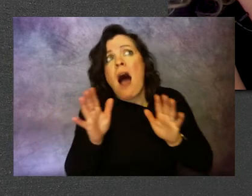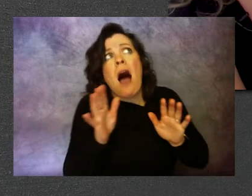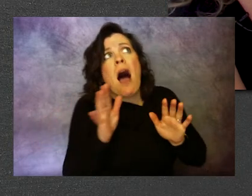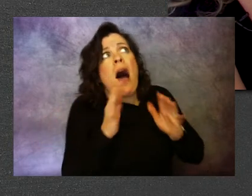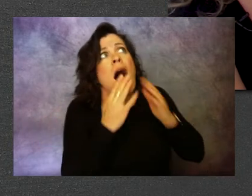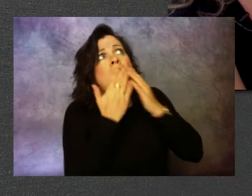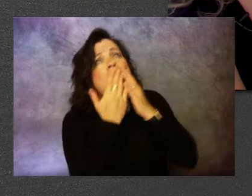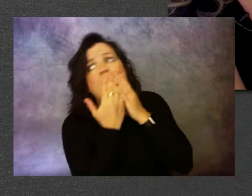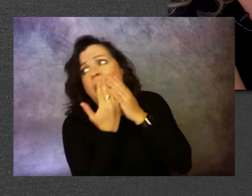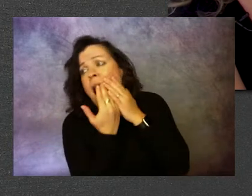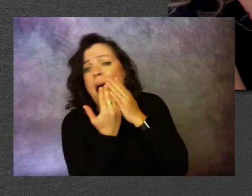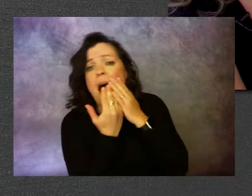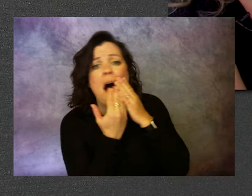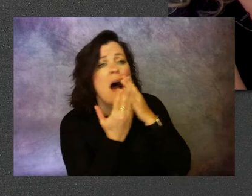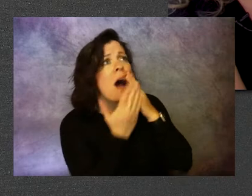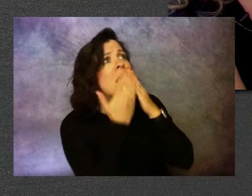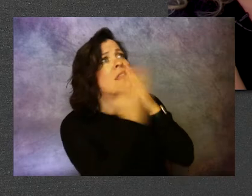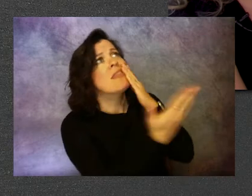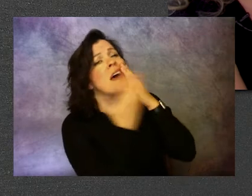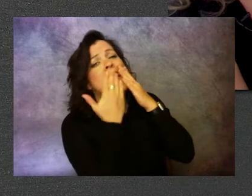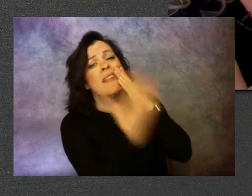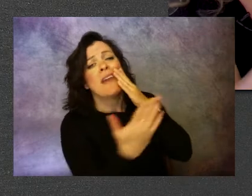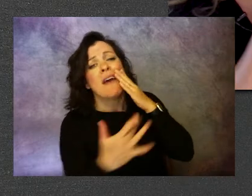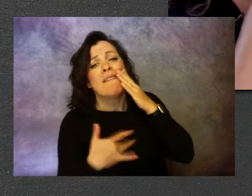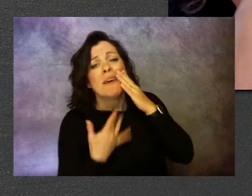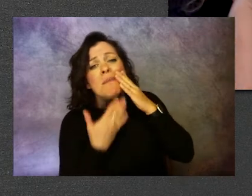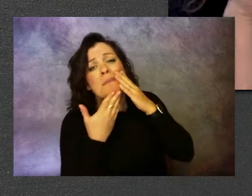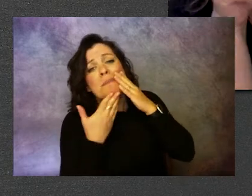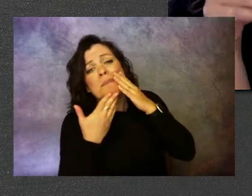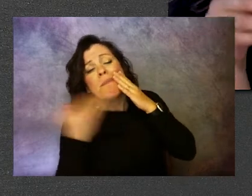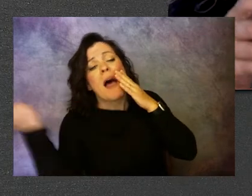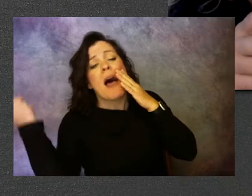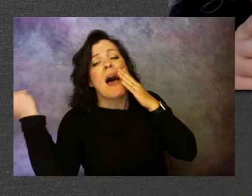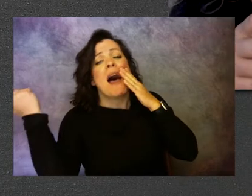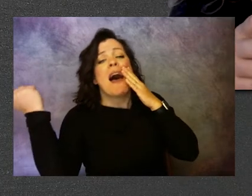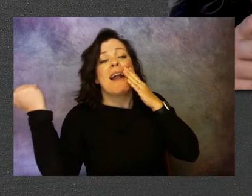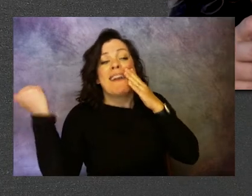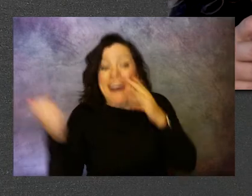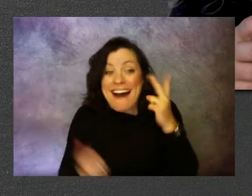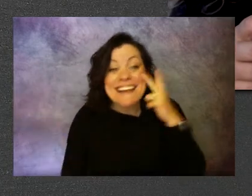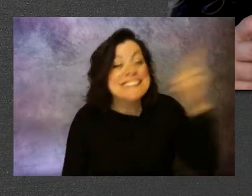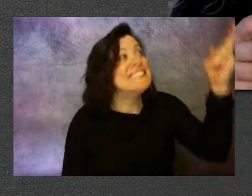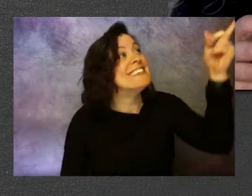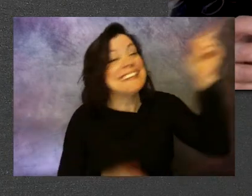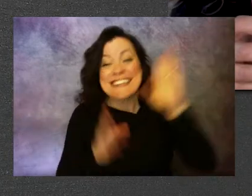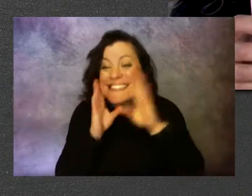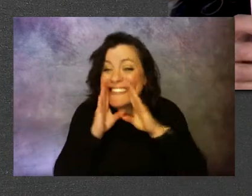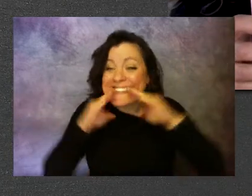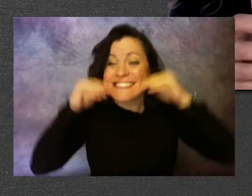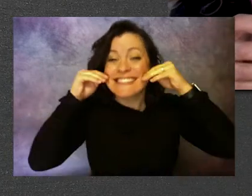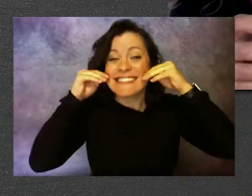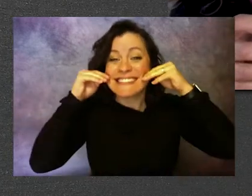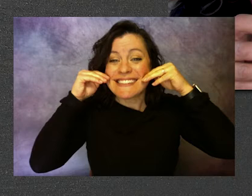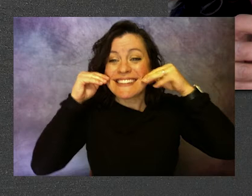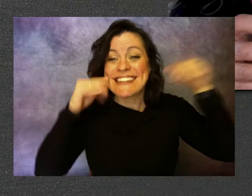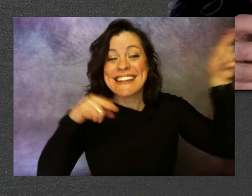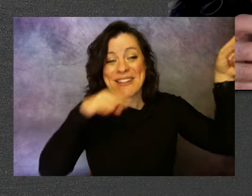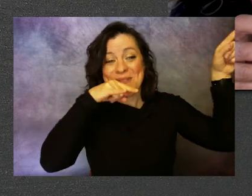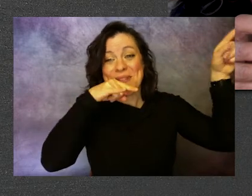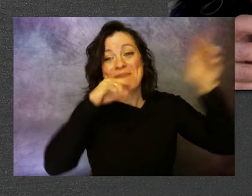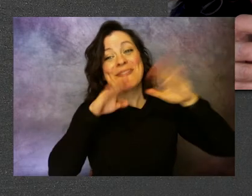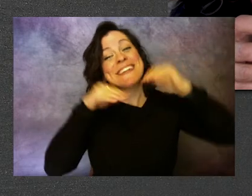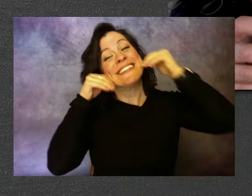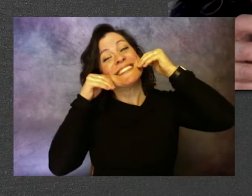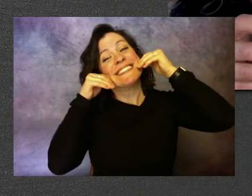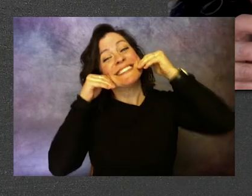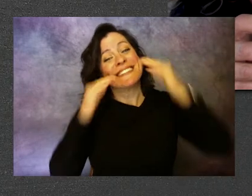that feels much better, said Wilbur. Oh, look. Wilbur's sitting in the dentist chair, which in this